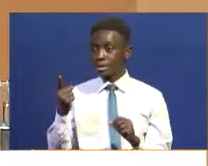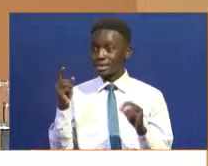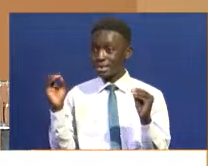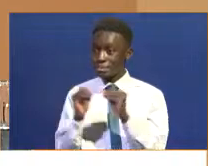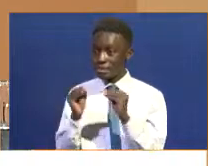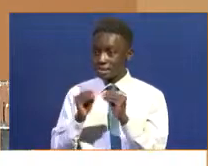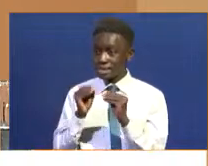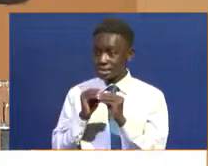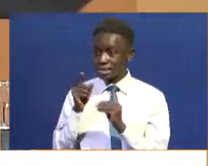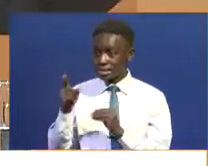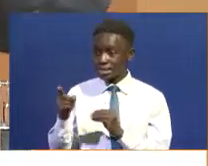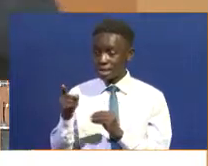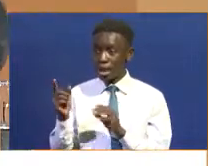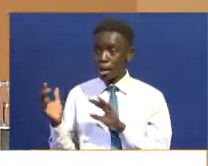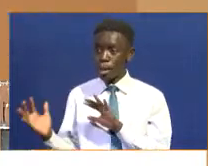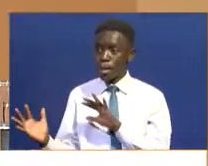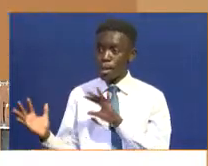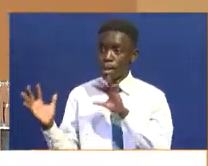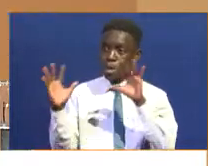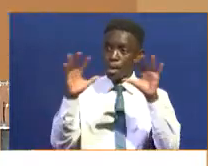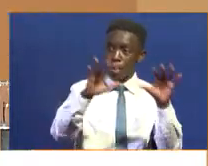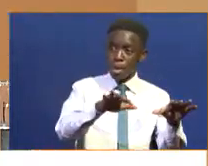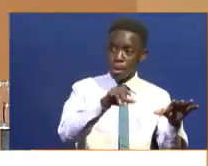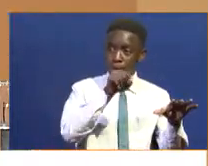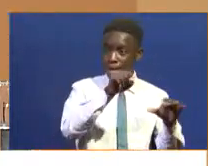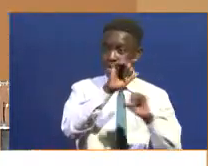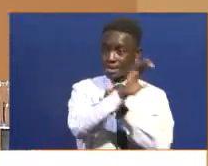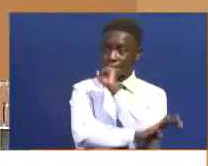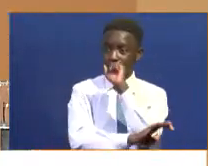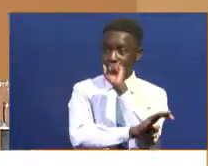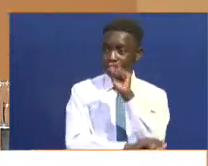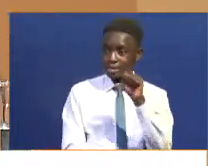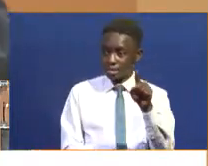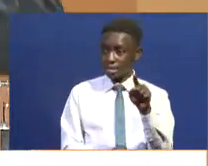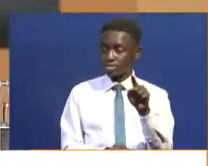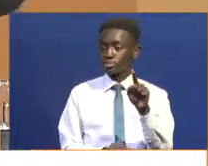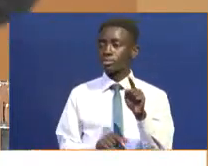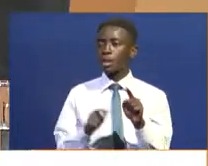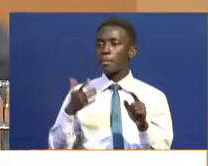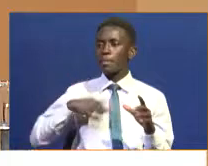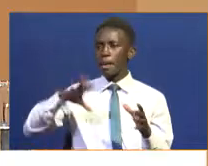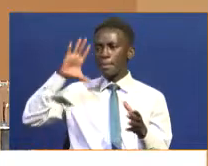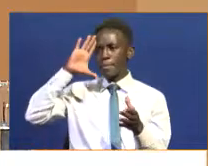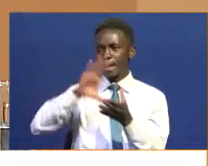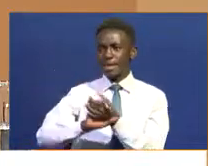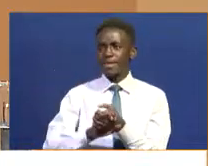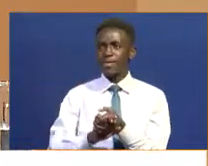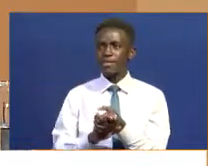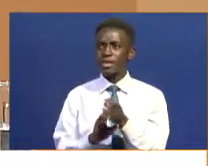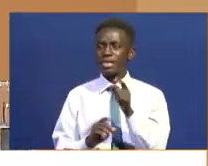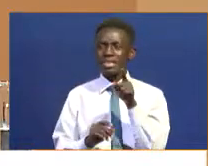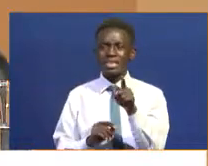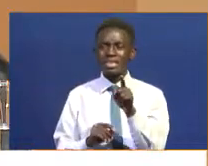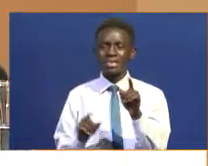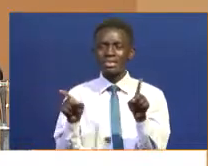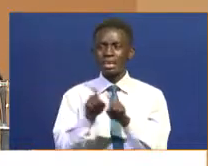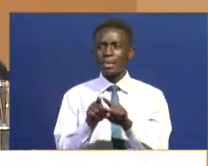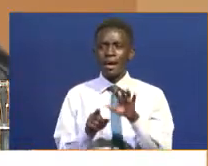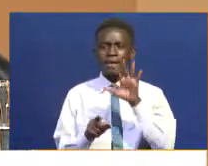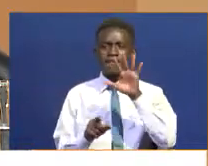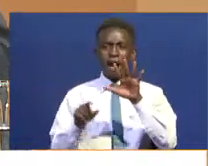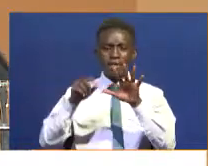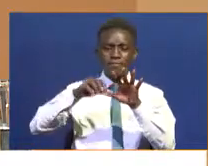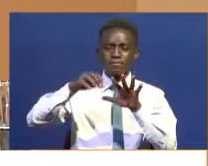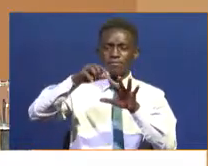to that country, to that region, which Russia believes that it is its fiefdom, you know, geopolitically, that it